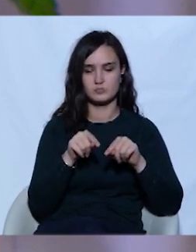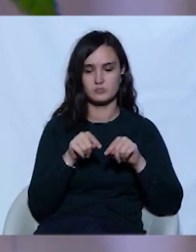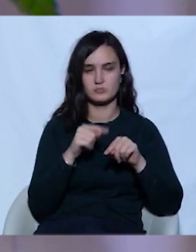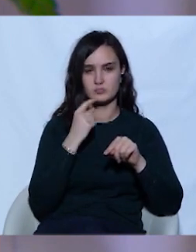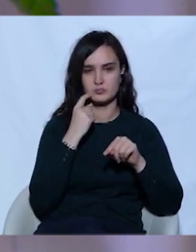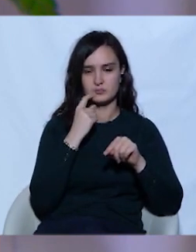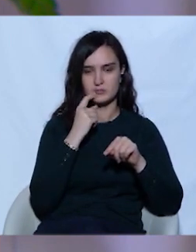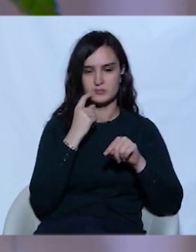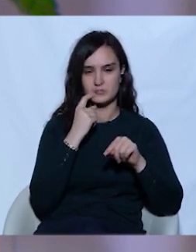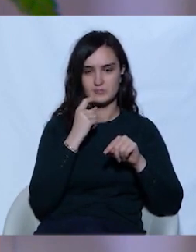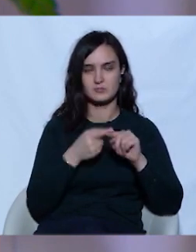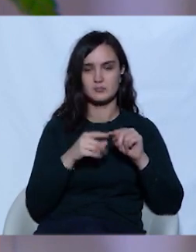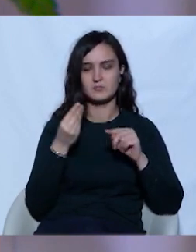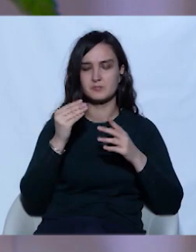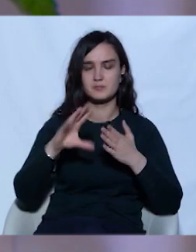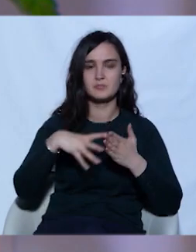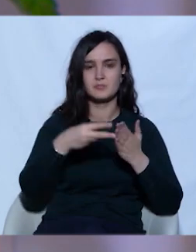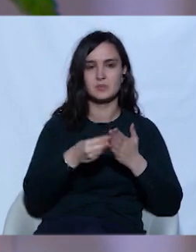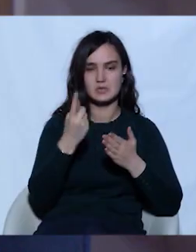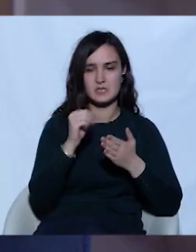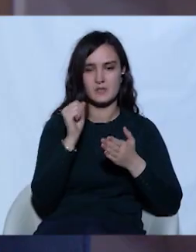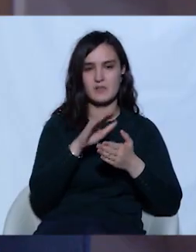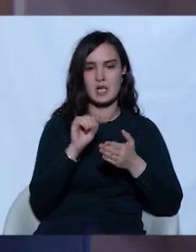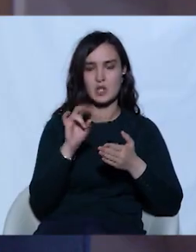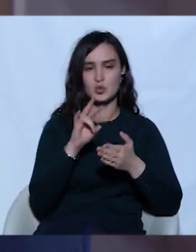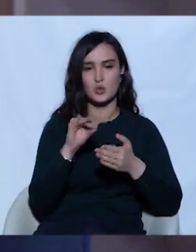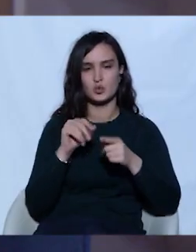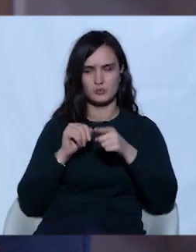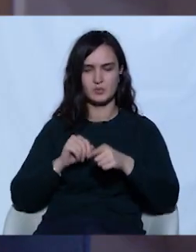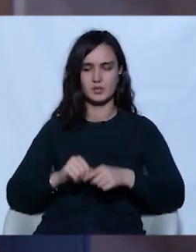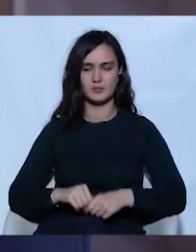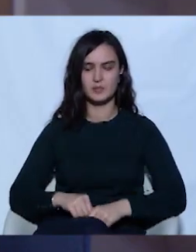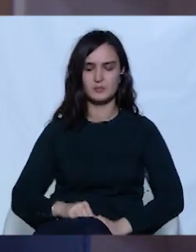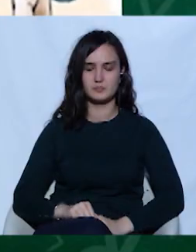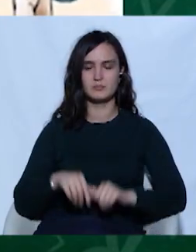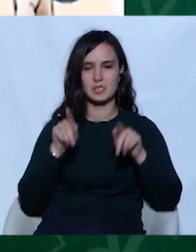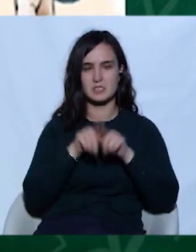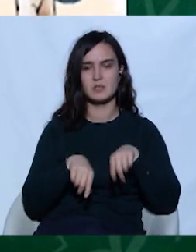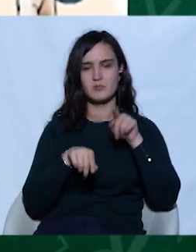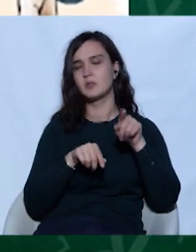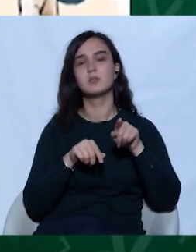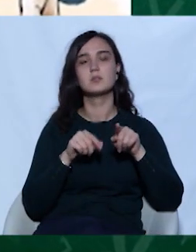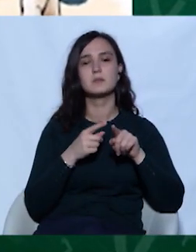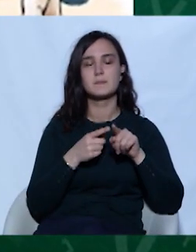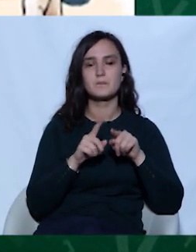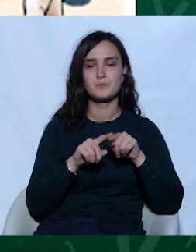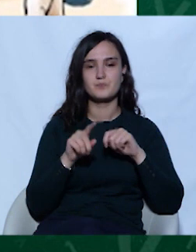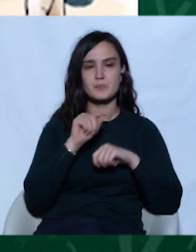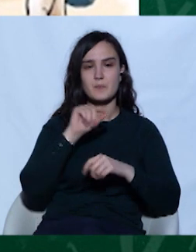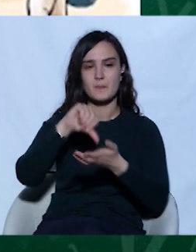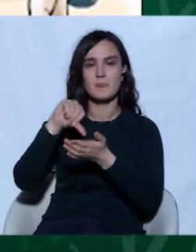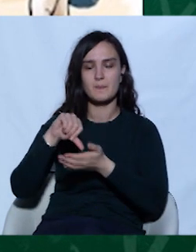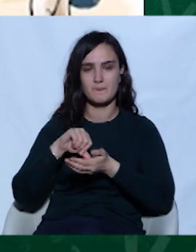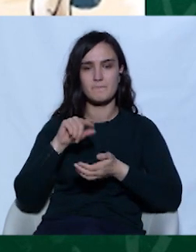to her own father. That's interesting, and we'll explore that later, actually. But for now, let's move on to